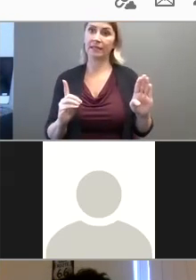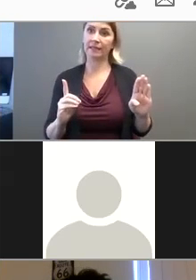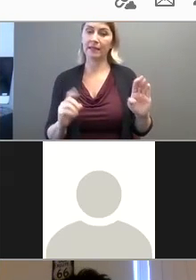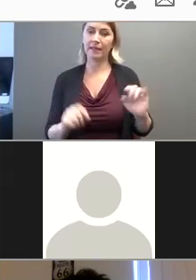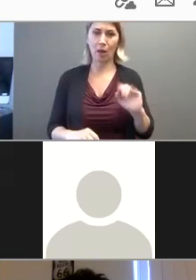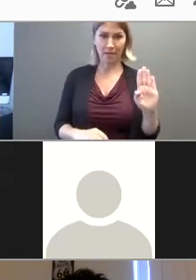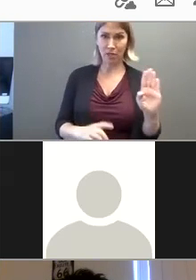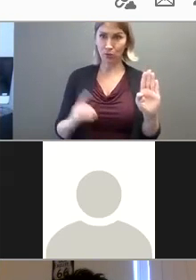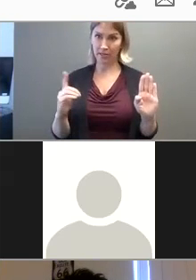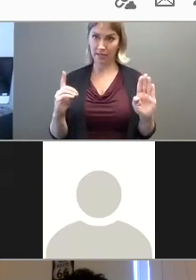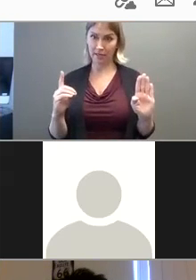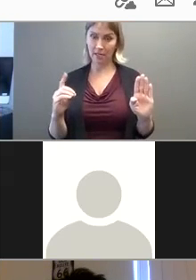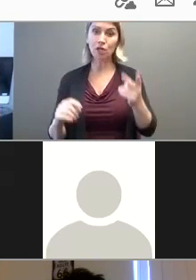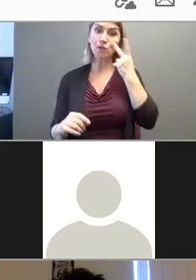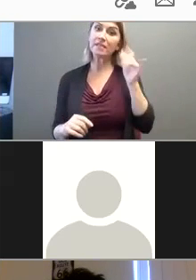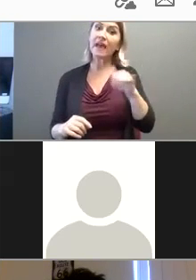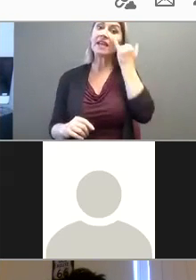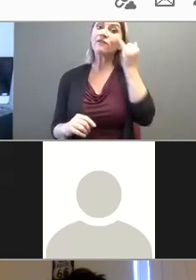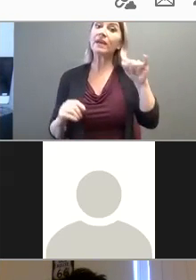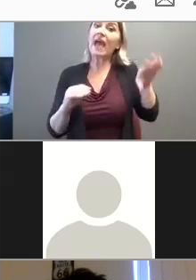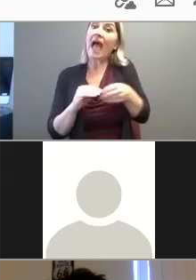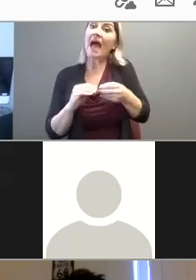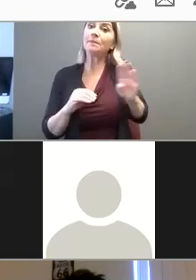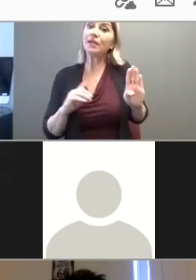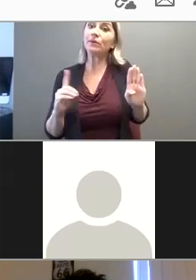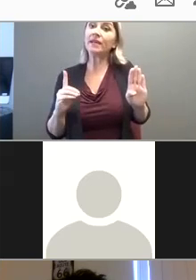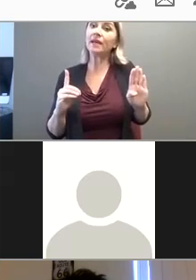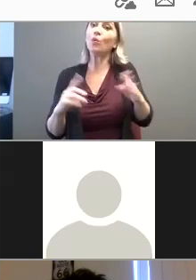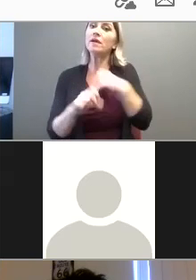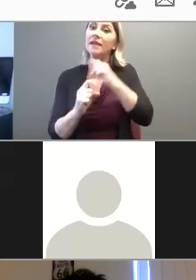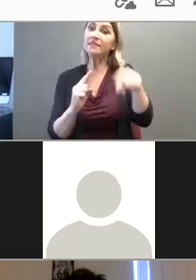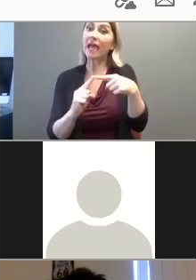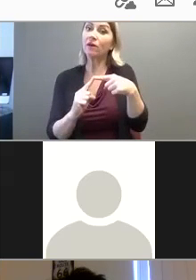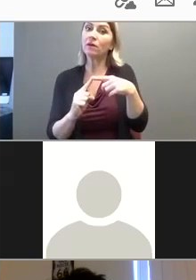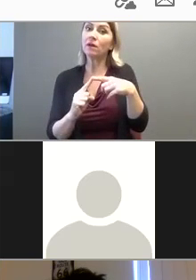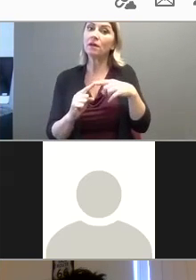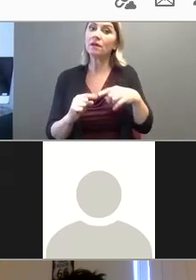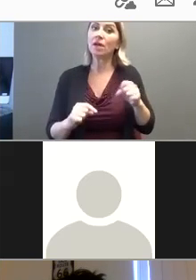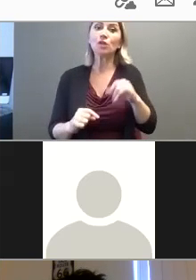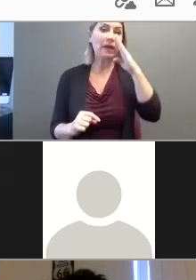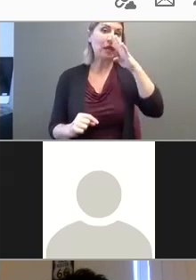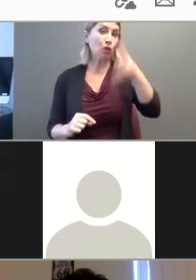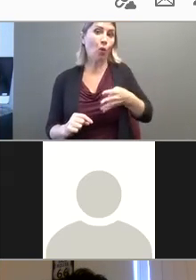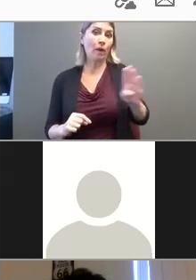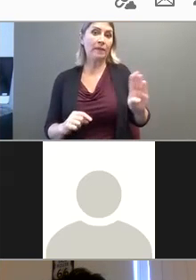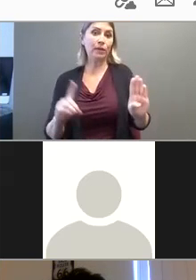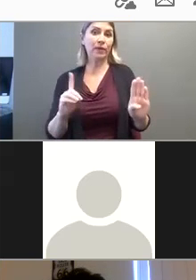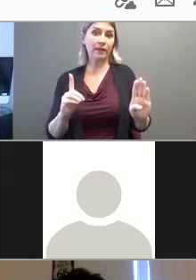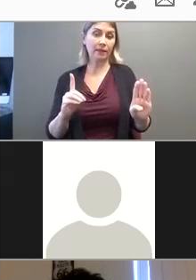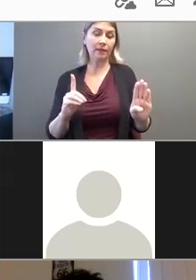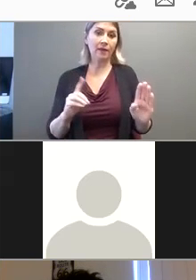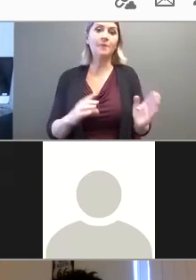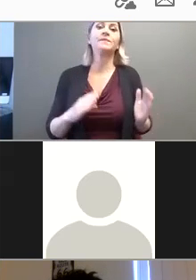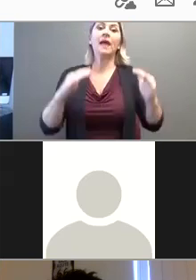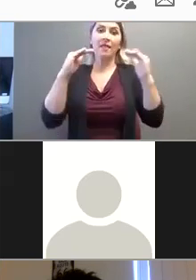B to D, we see that if we add this B to D here, we would create a cycle. So we ignore B to D. The next one